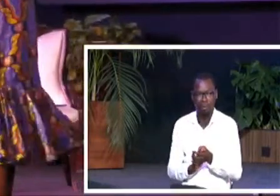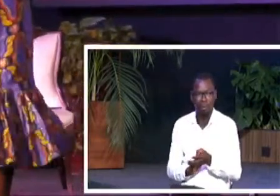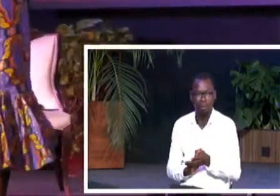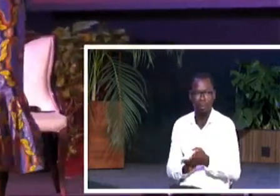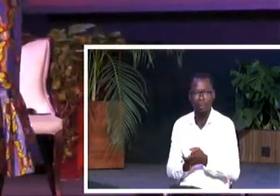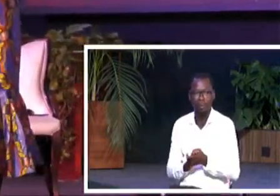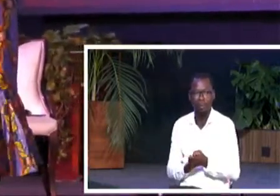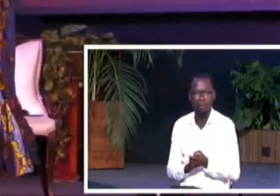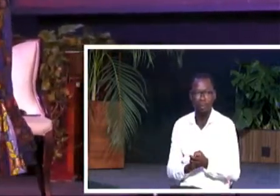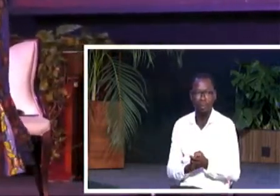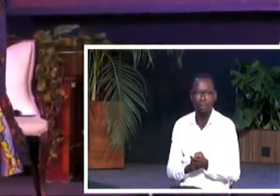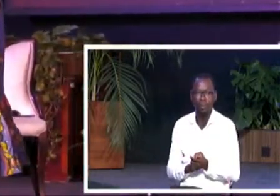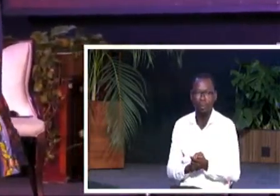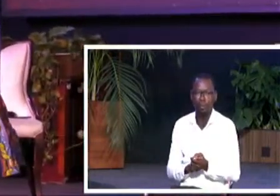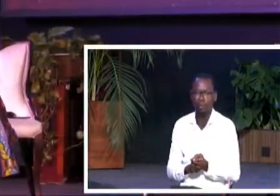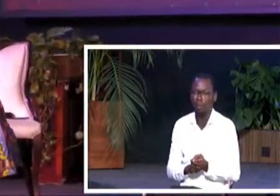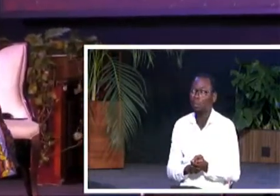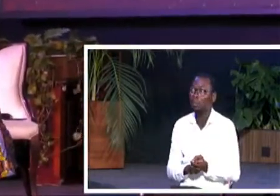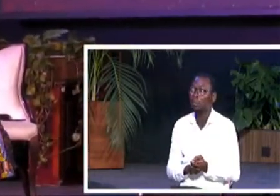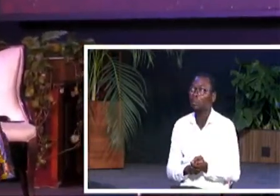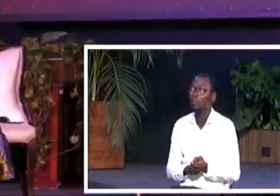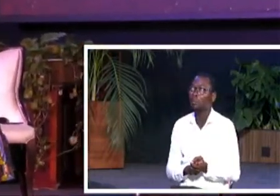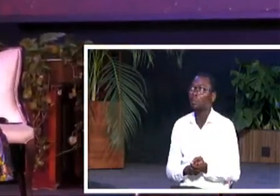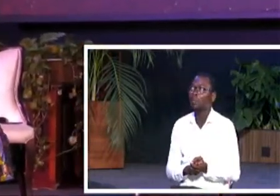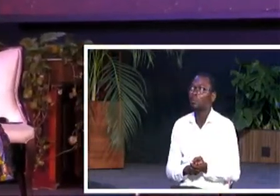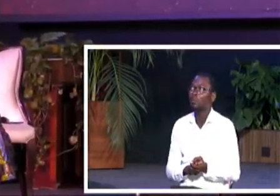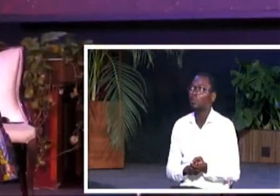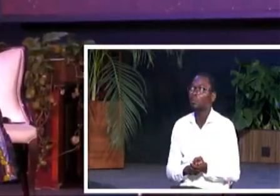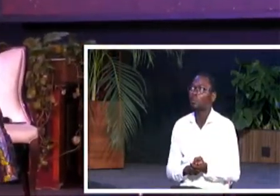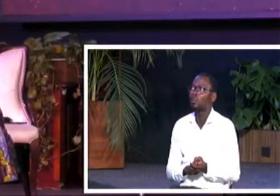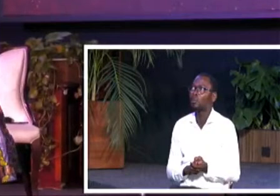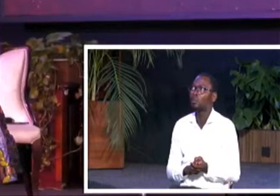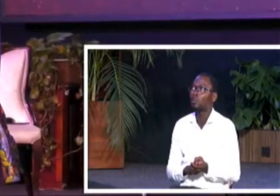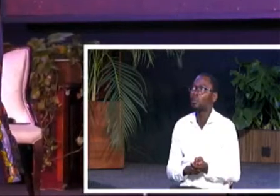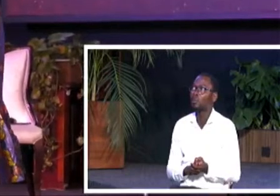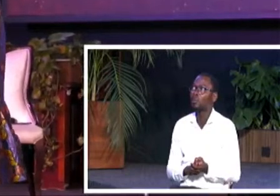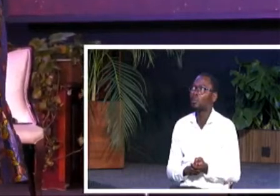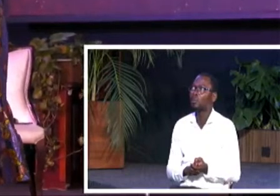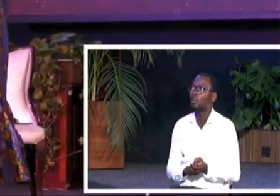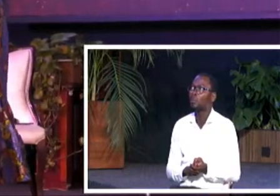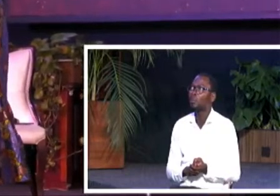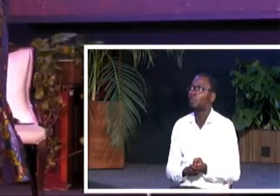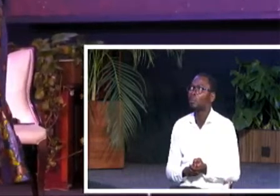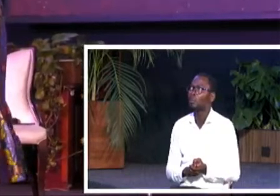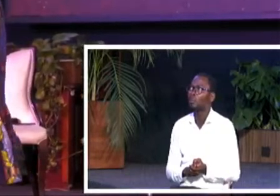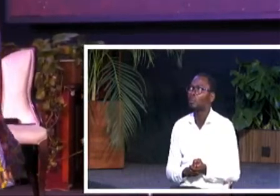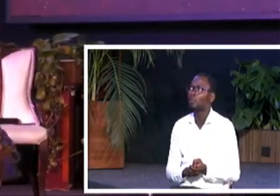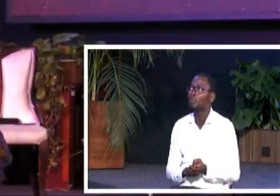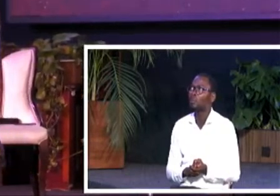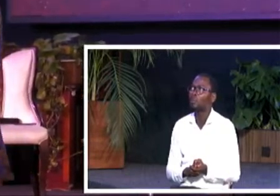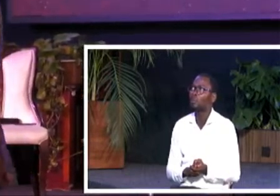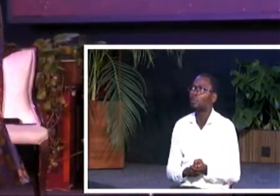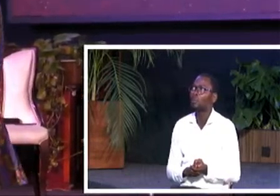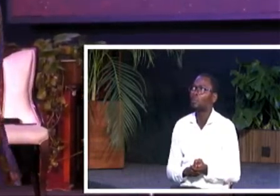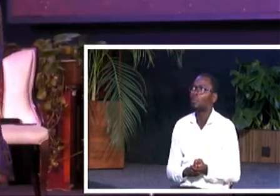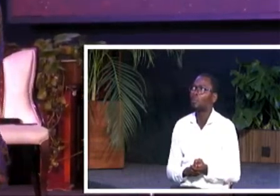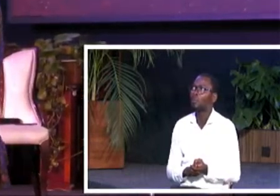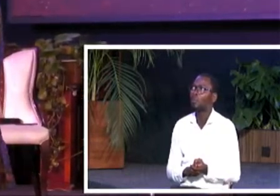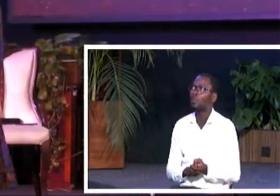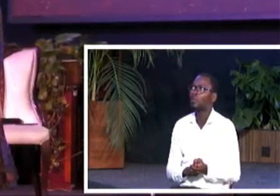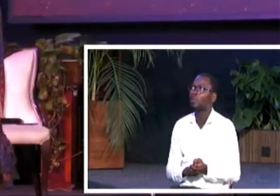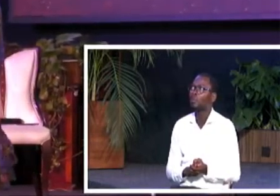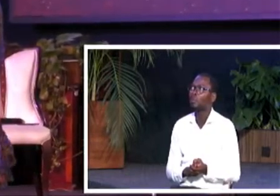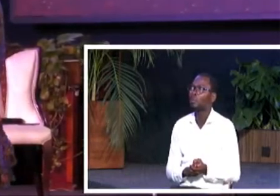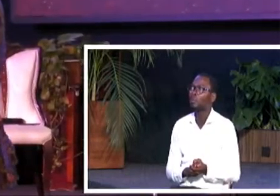by Mrs. Kobedu's thing, but I just want to find out. So can we start small? Because nowadays our homes are